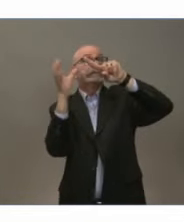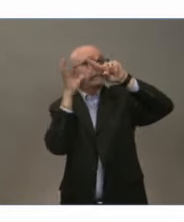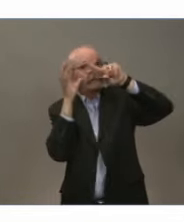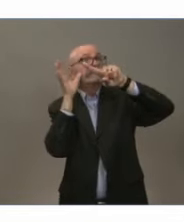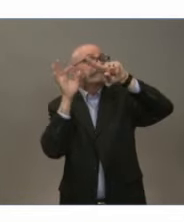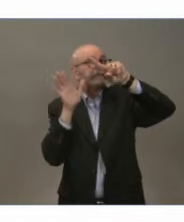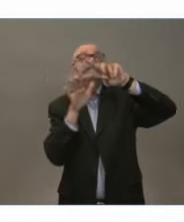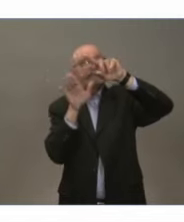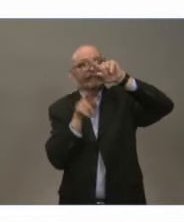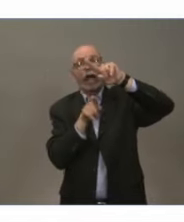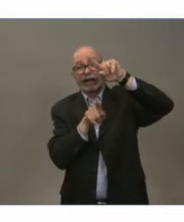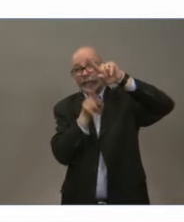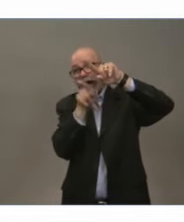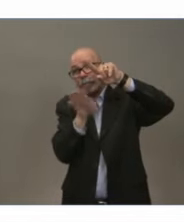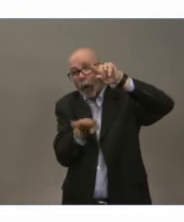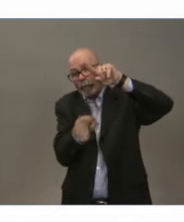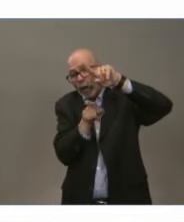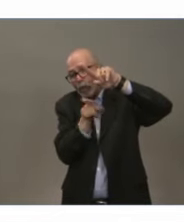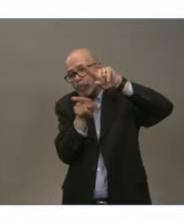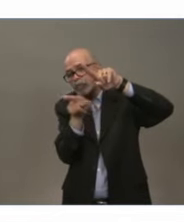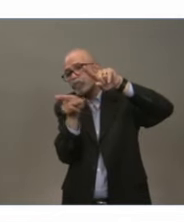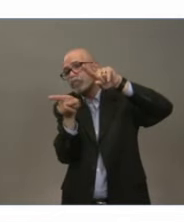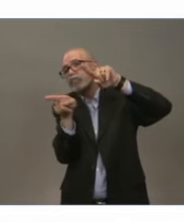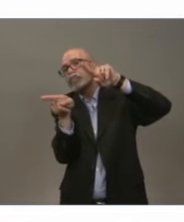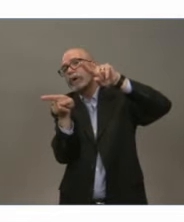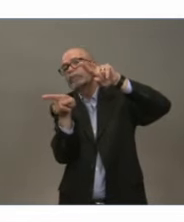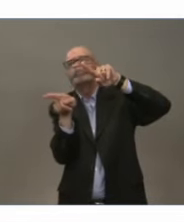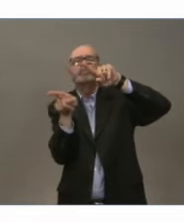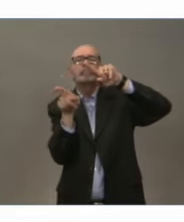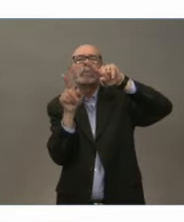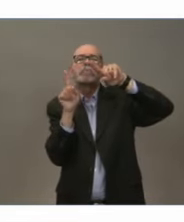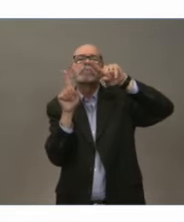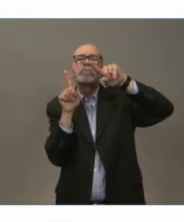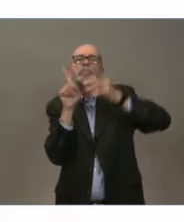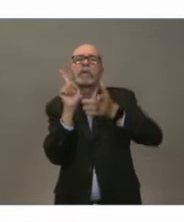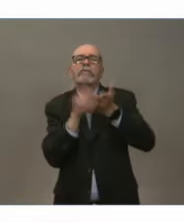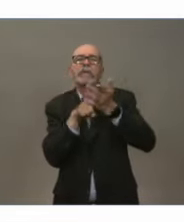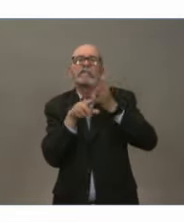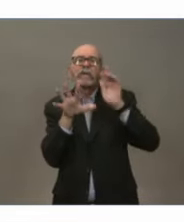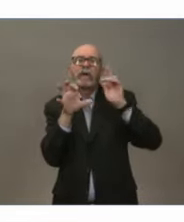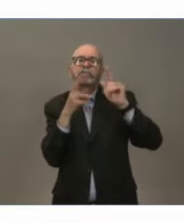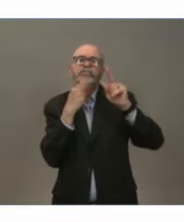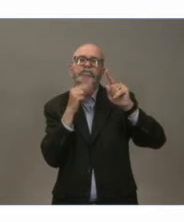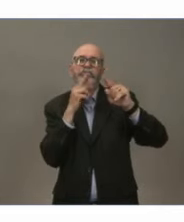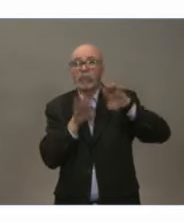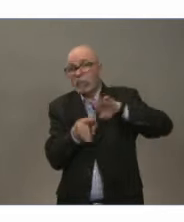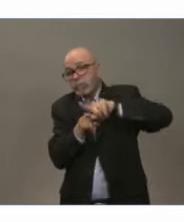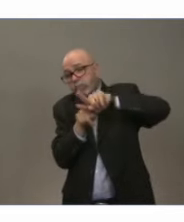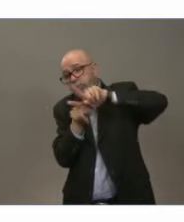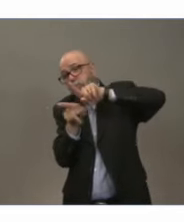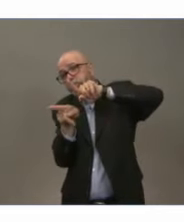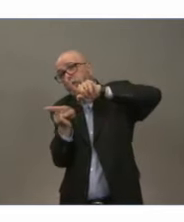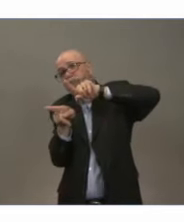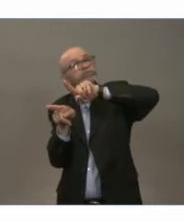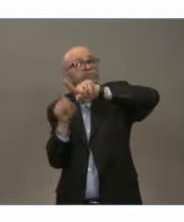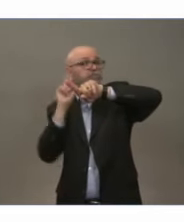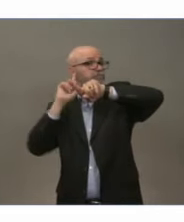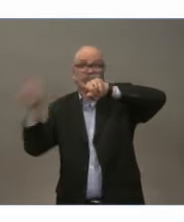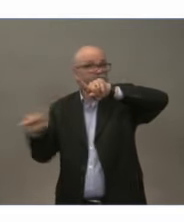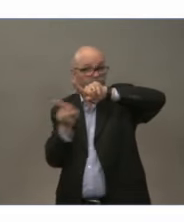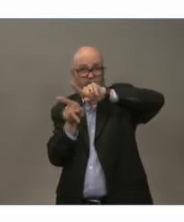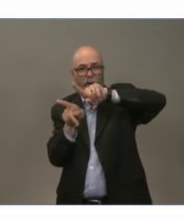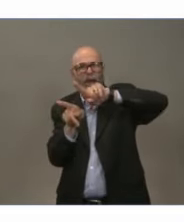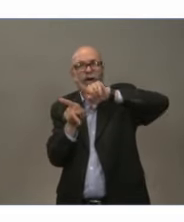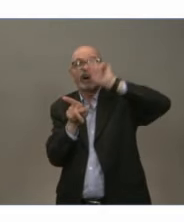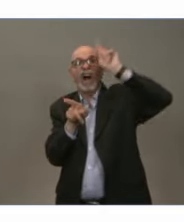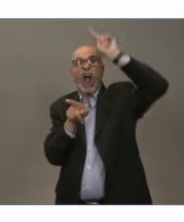bottom, the 1,500 or so, and where we might be if we didn't have these measures, or if we